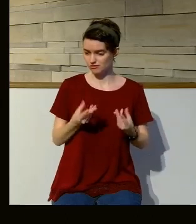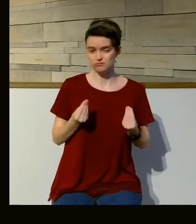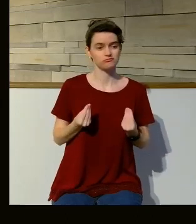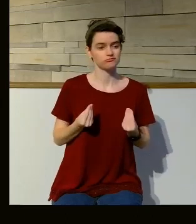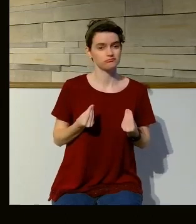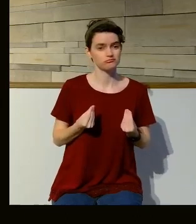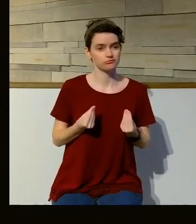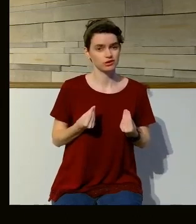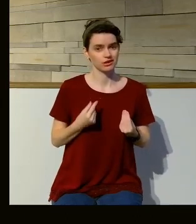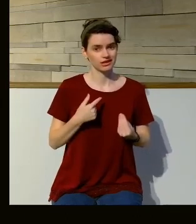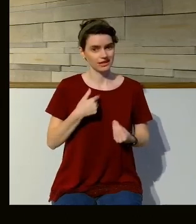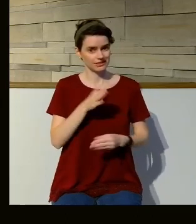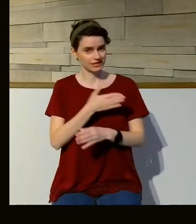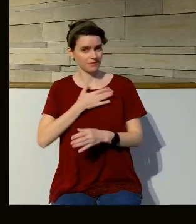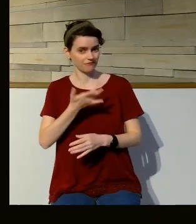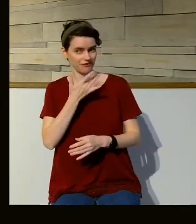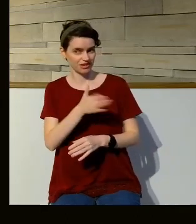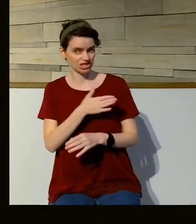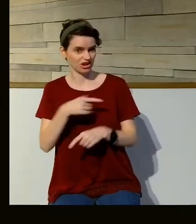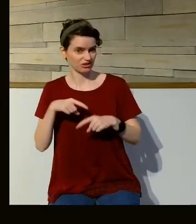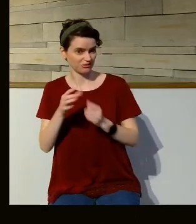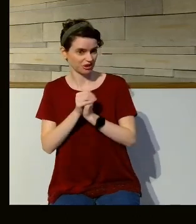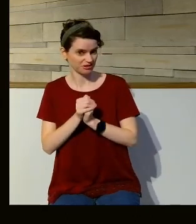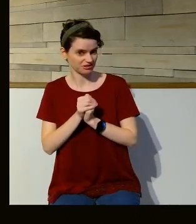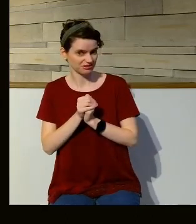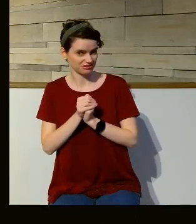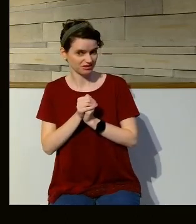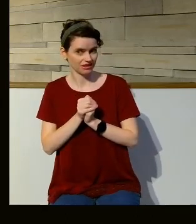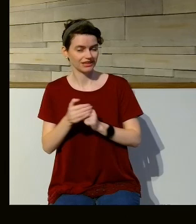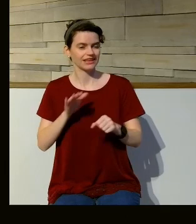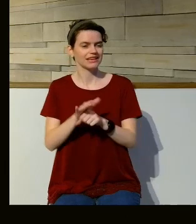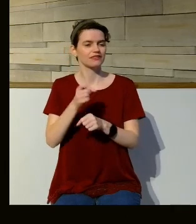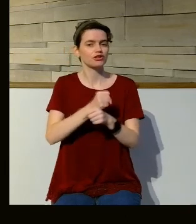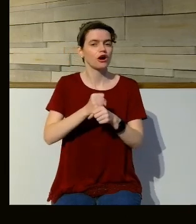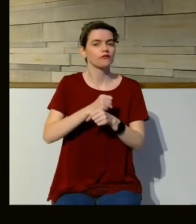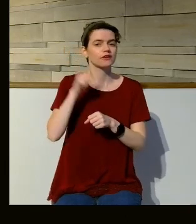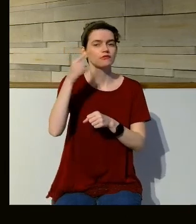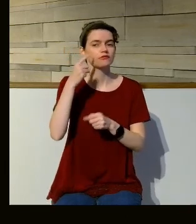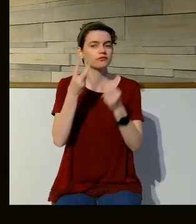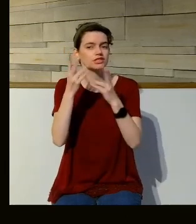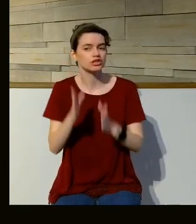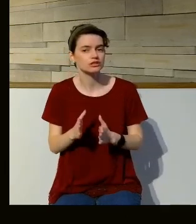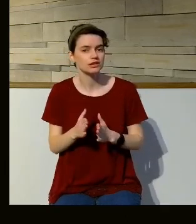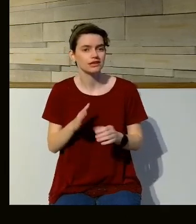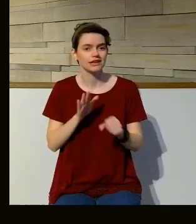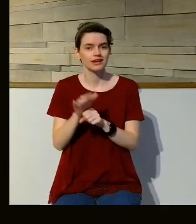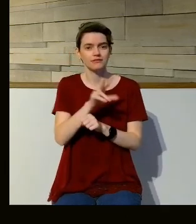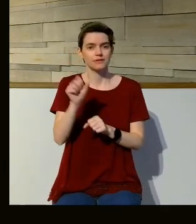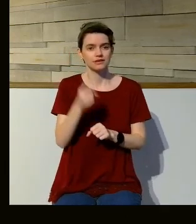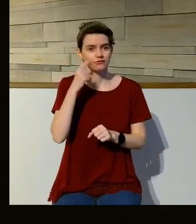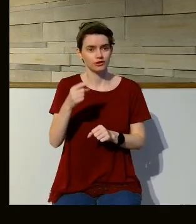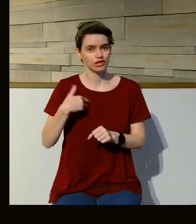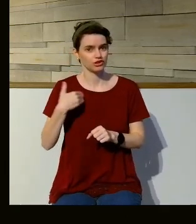Did they sing my favorite song during worship? Is there enough coffee in the lobby for visitors? Is there enough pizza for the pizza